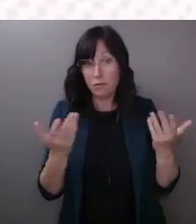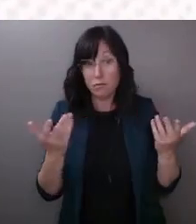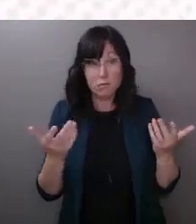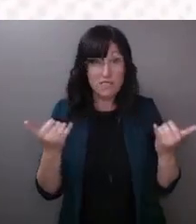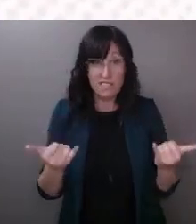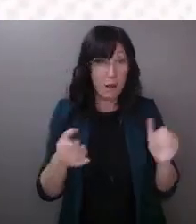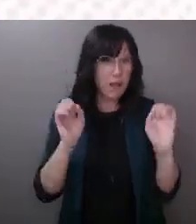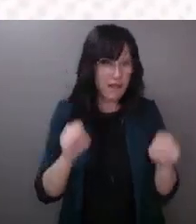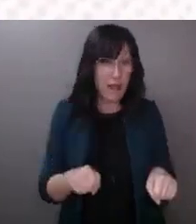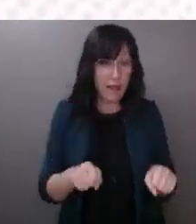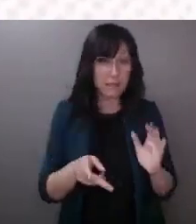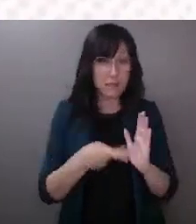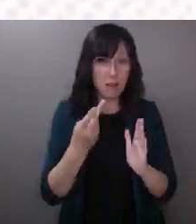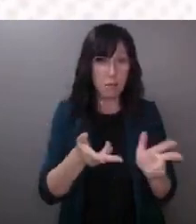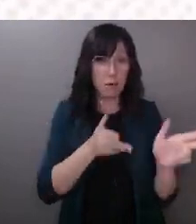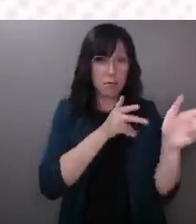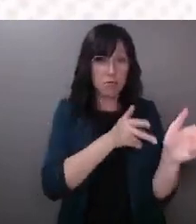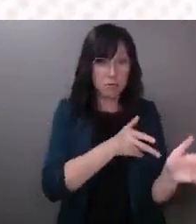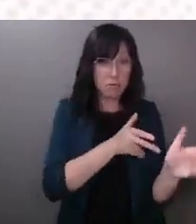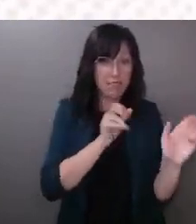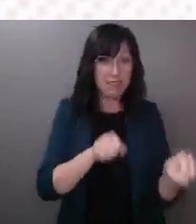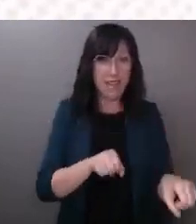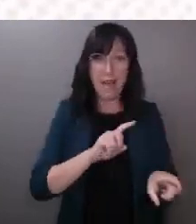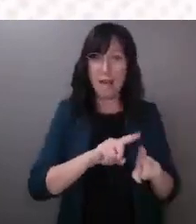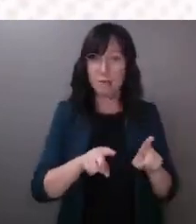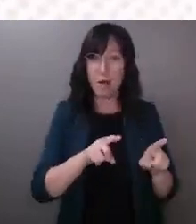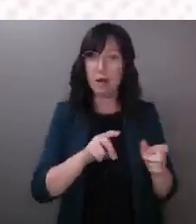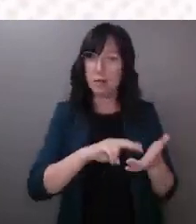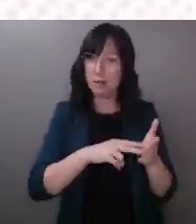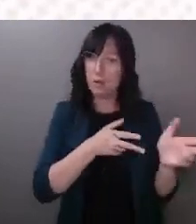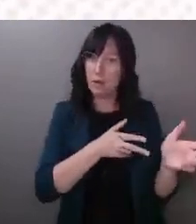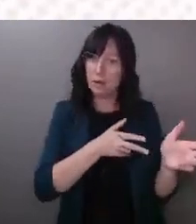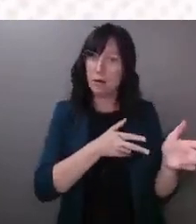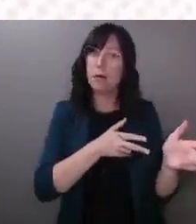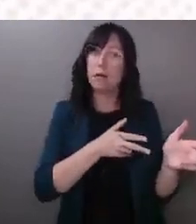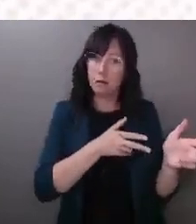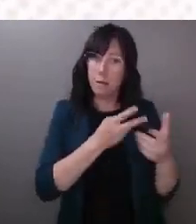double cars. However, we want to make sure that we will be able